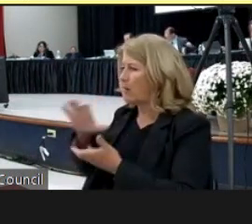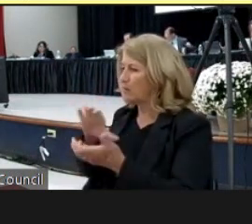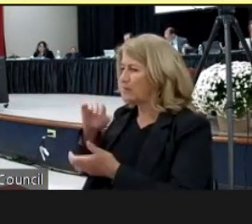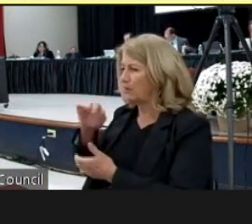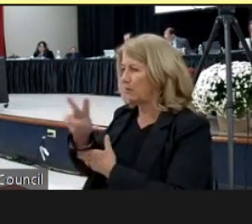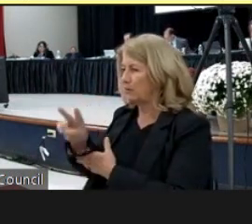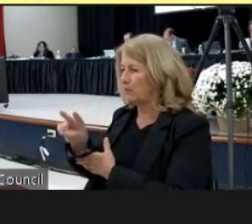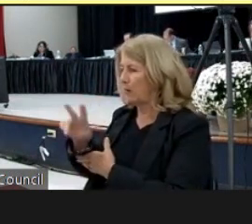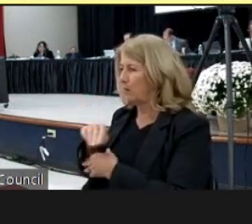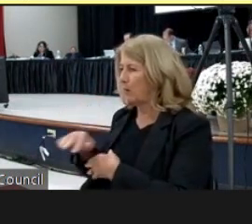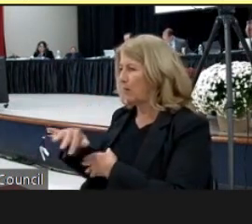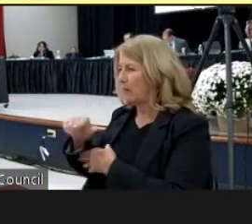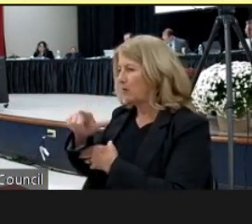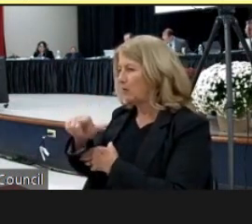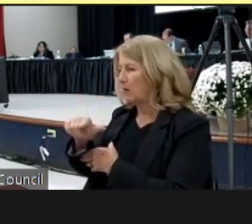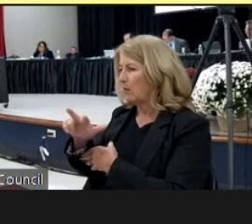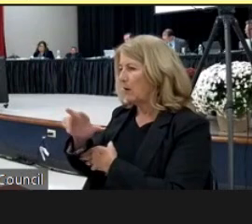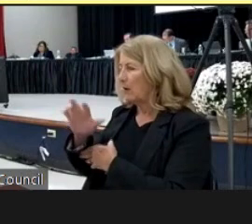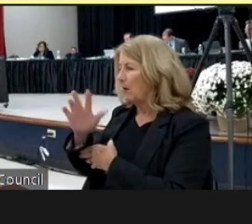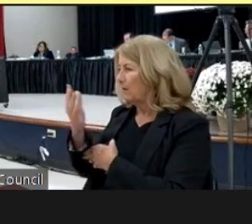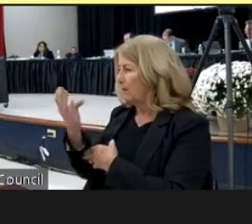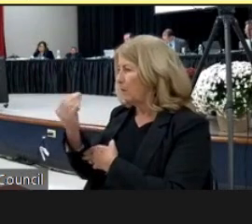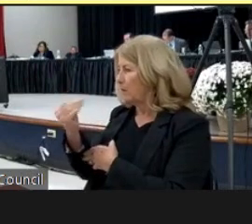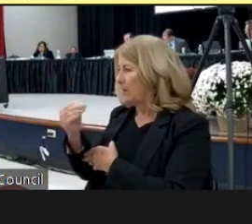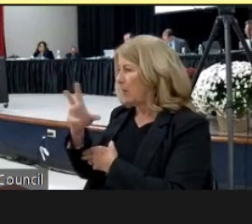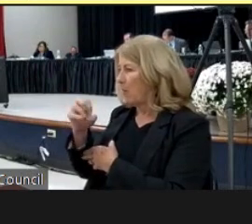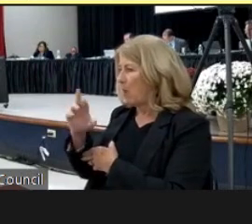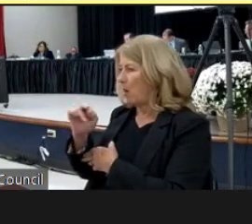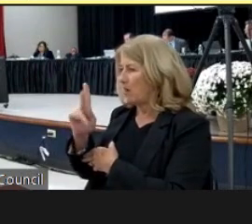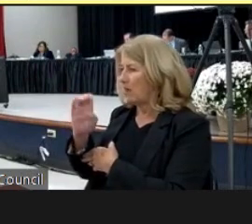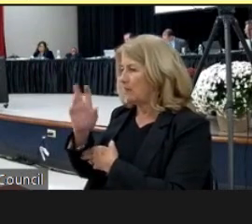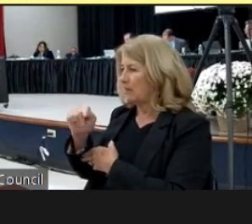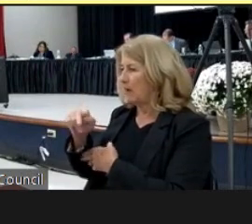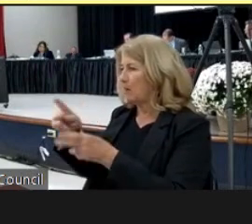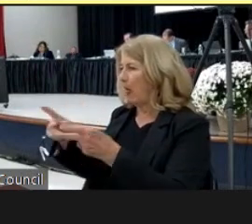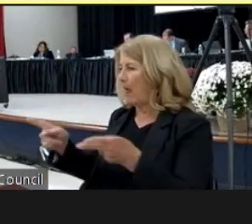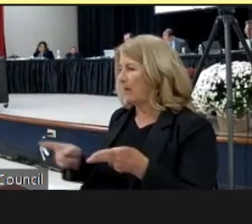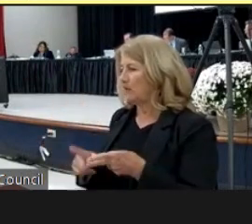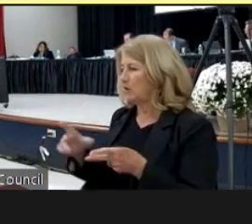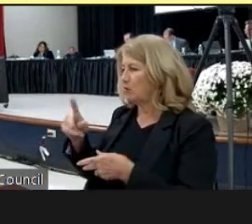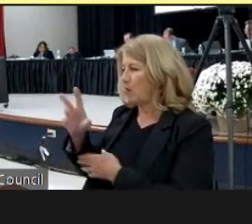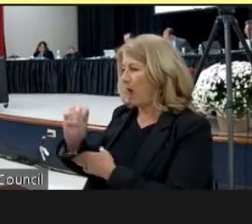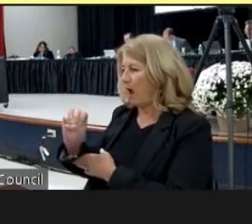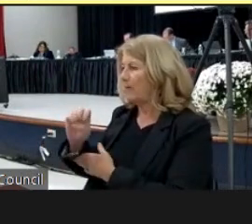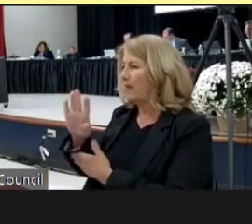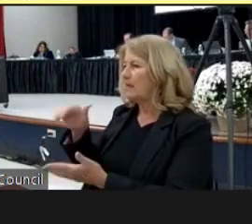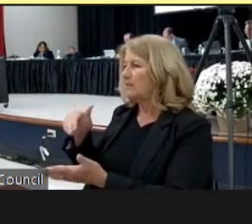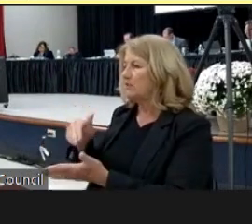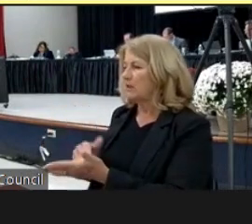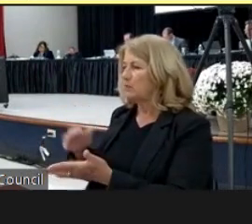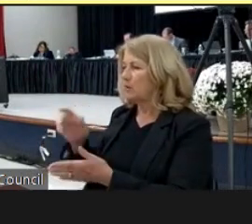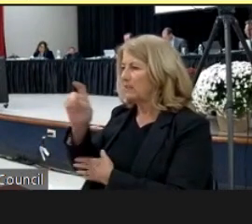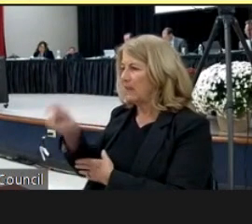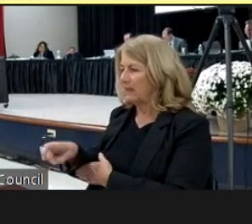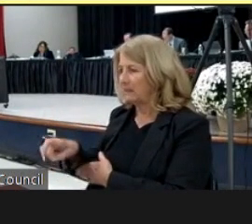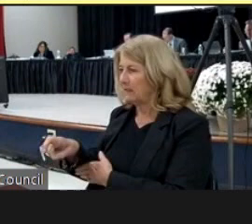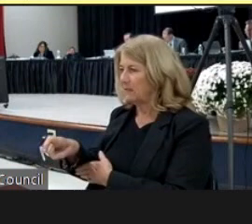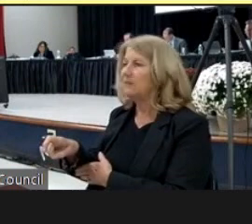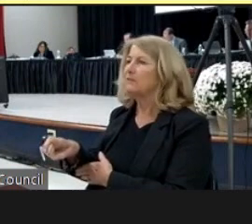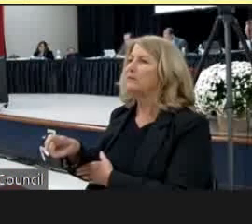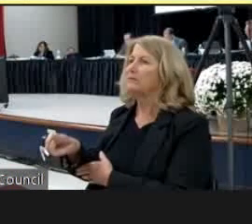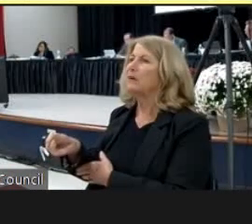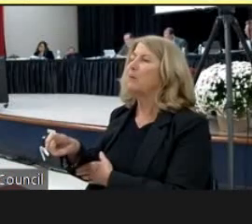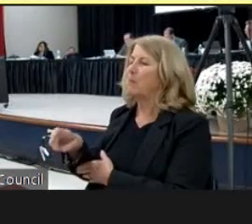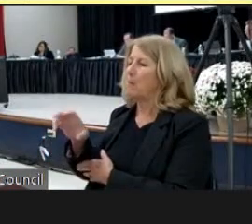property located at 2314 Marketplace Drive. This is in the Central Texas Marketplace development.